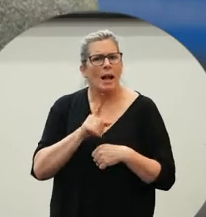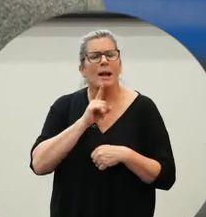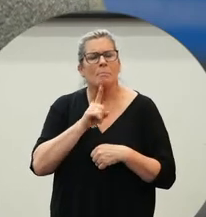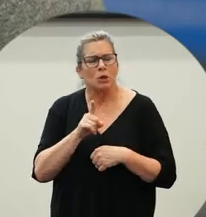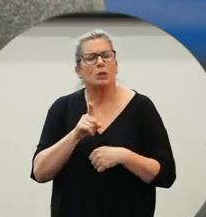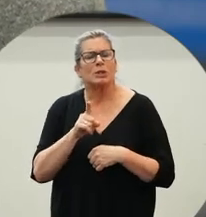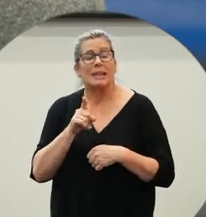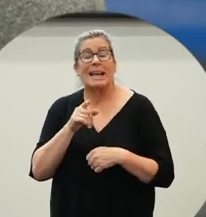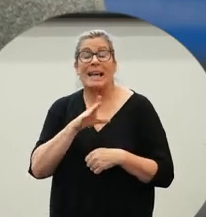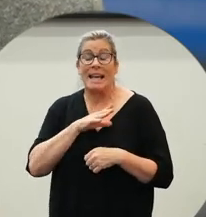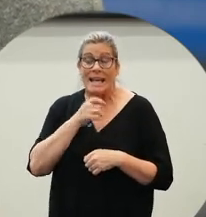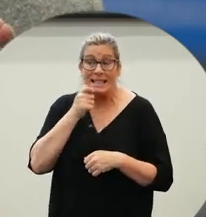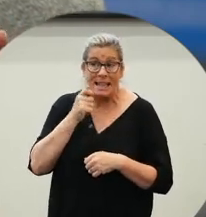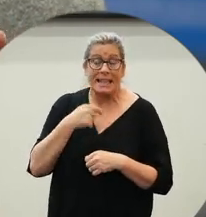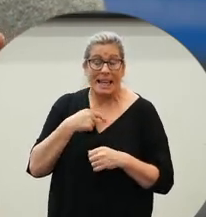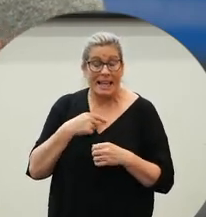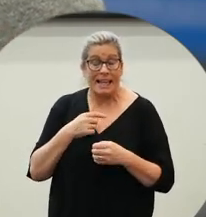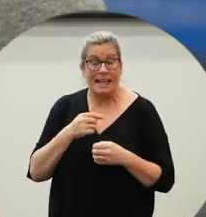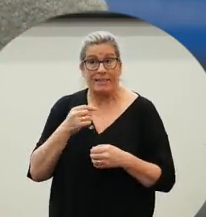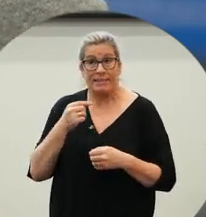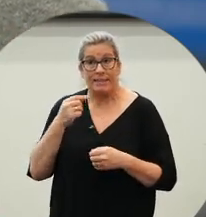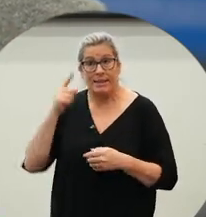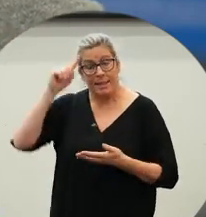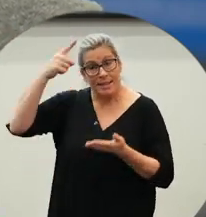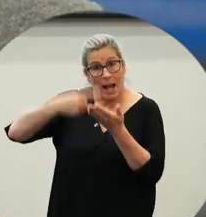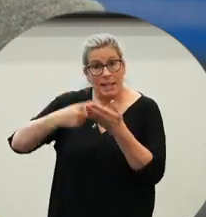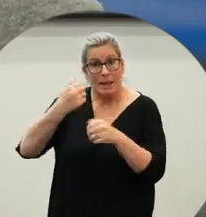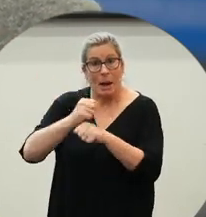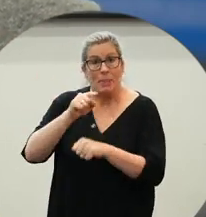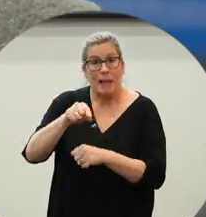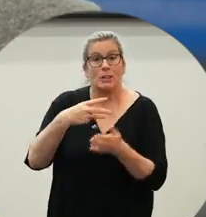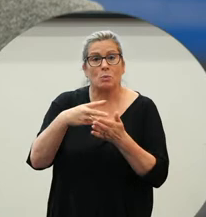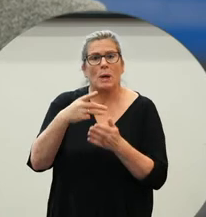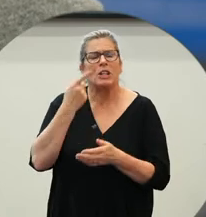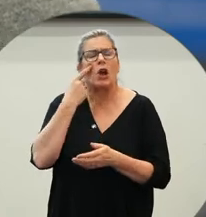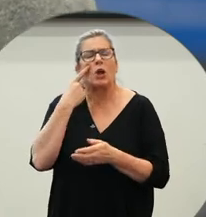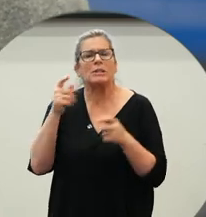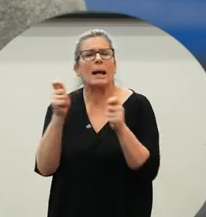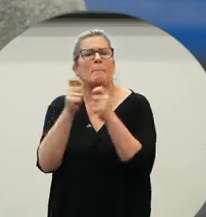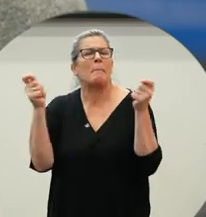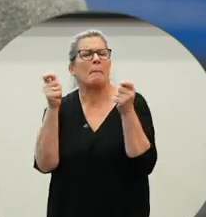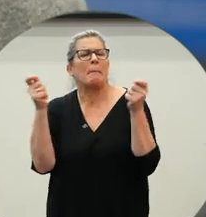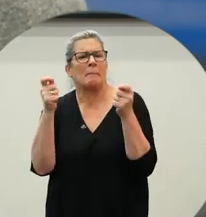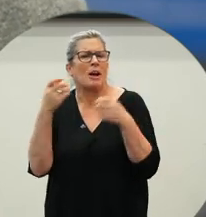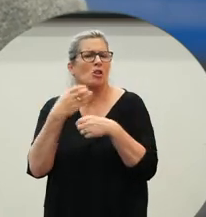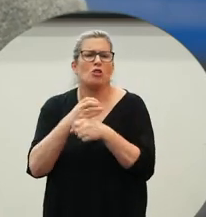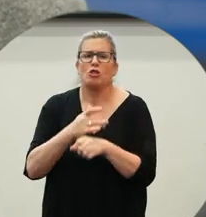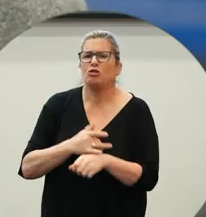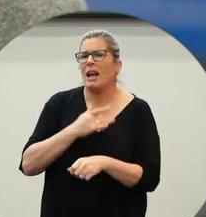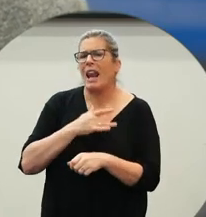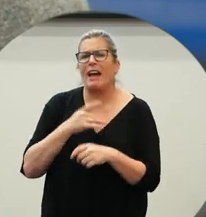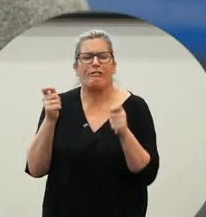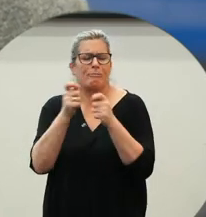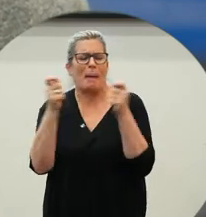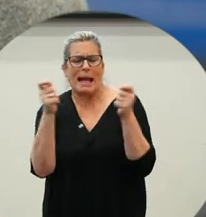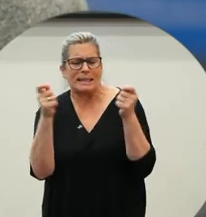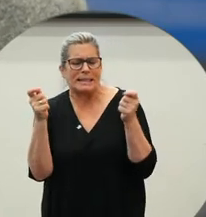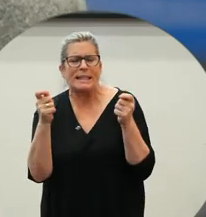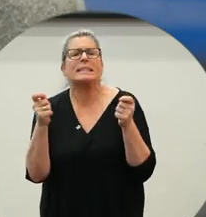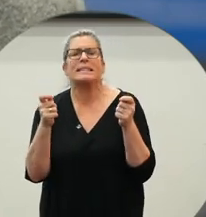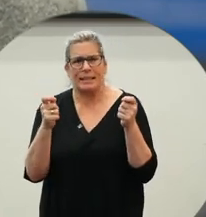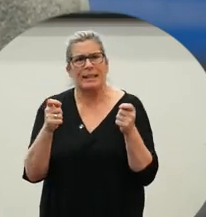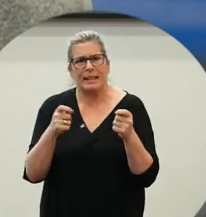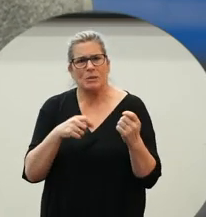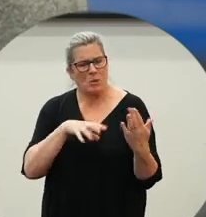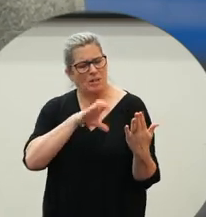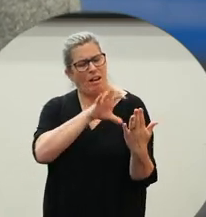He said he came up with it through looking at kind of glossy magazines, you know, Country Life and those kind of magazines. And he said the Bates were